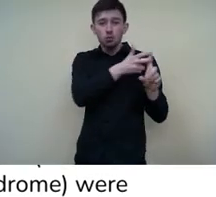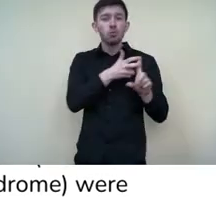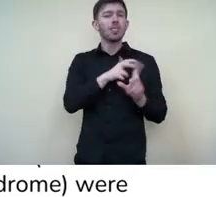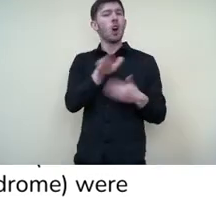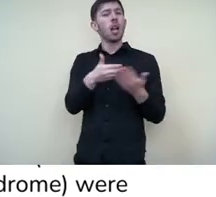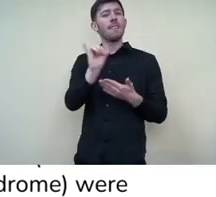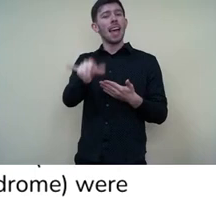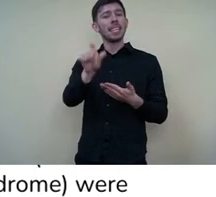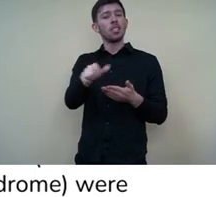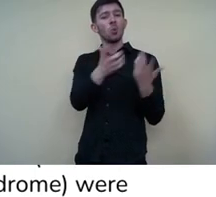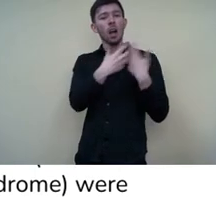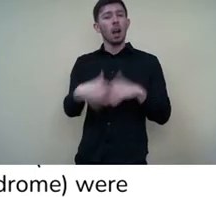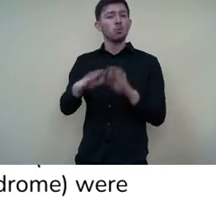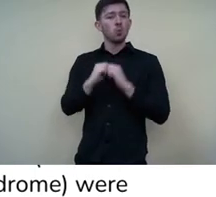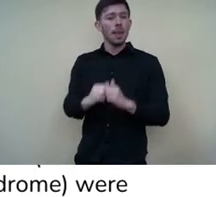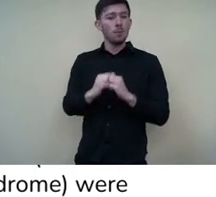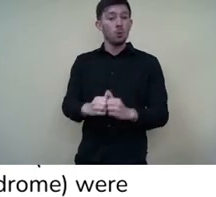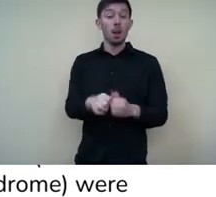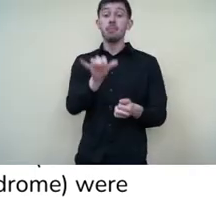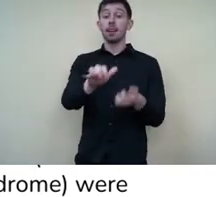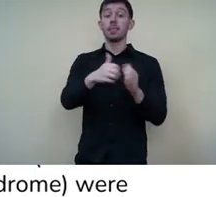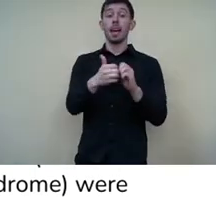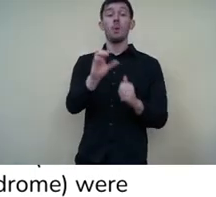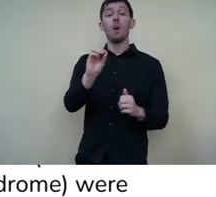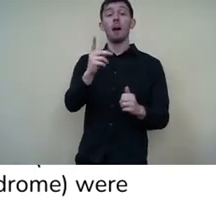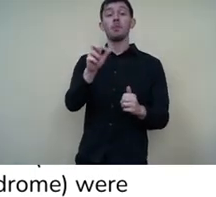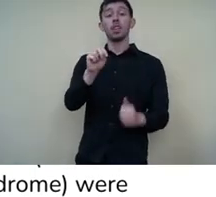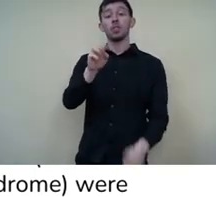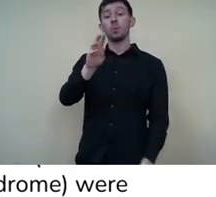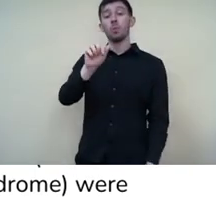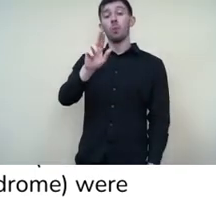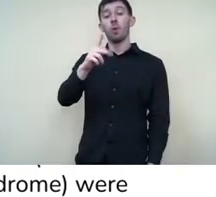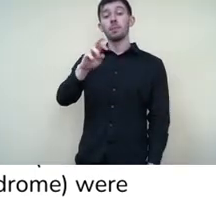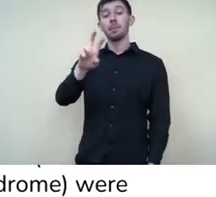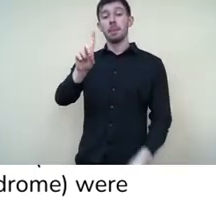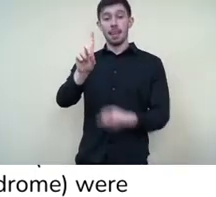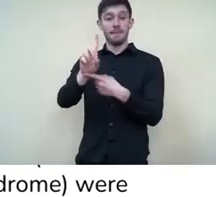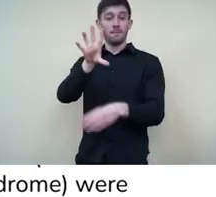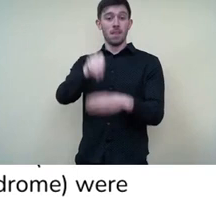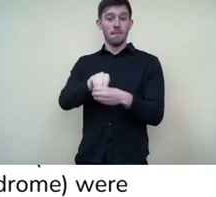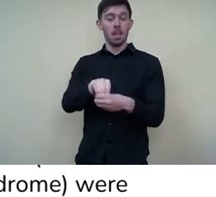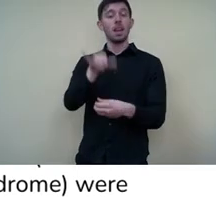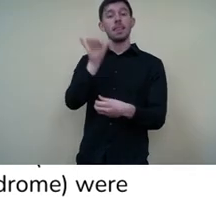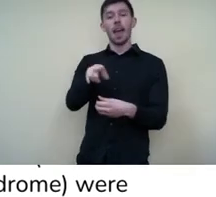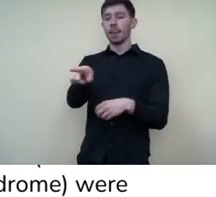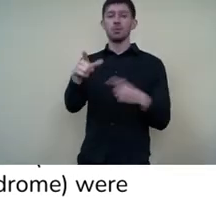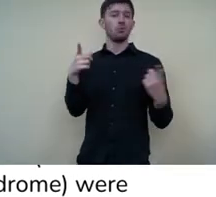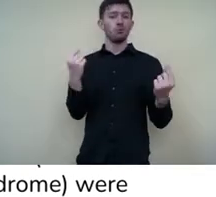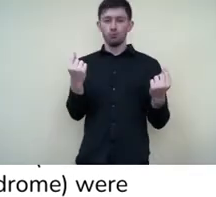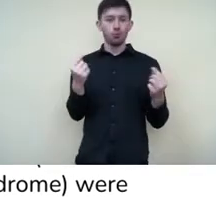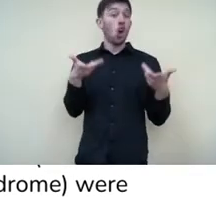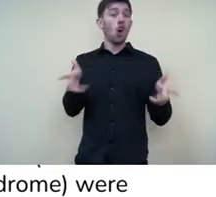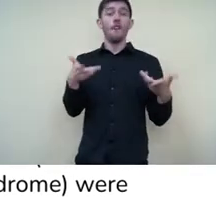have to come together. And that's where Operation Warp Speed came in. And so what Operation Warp Speed did is that it